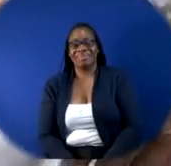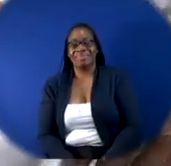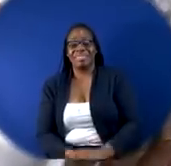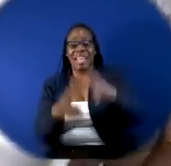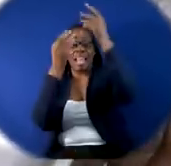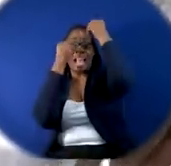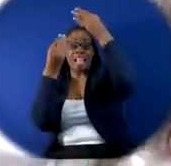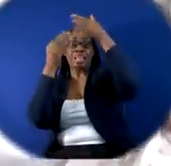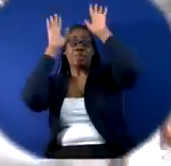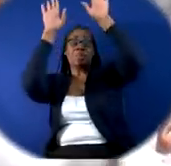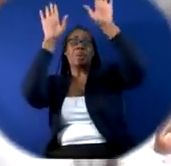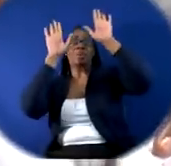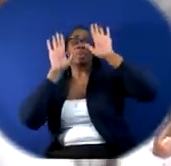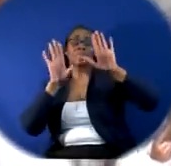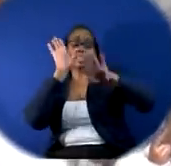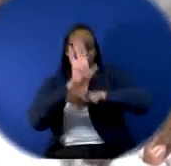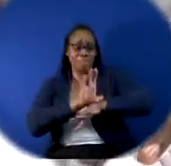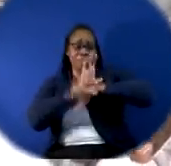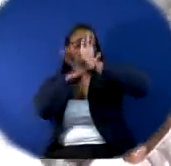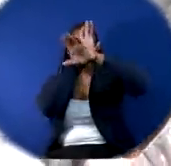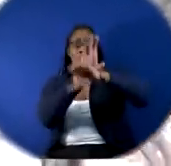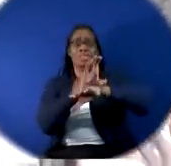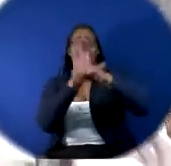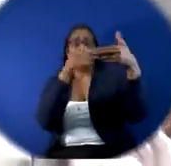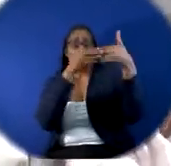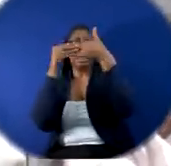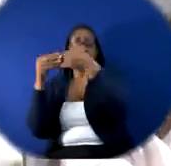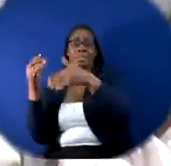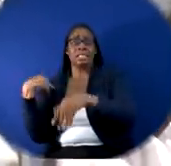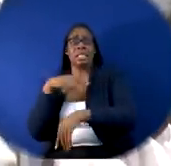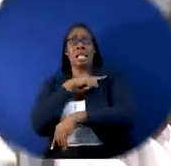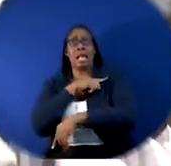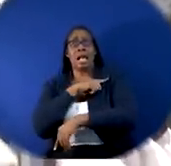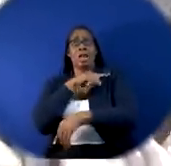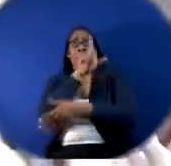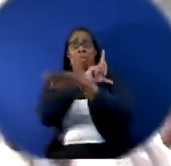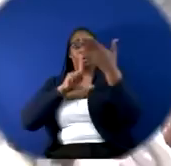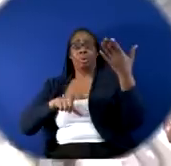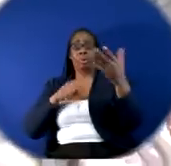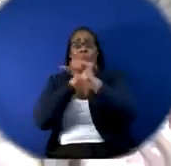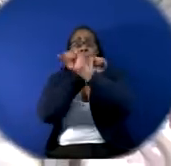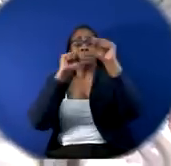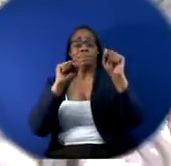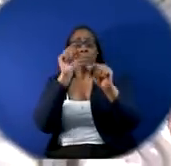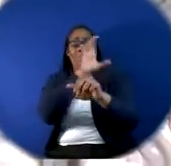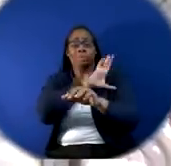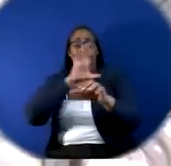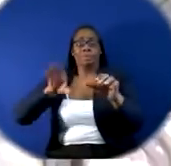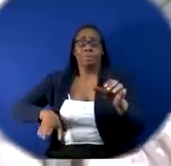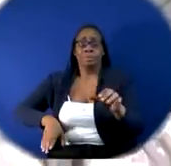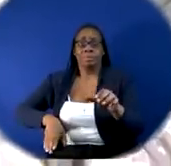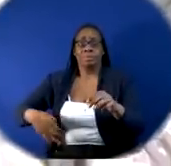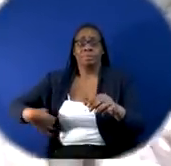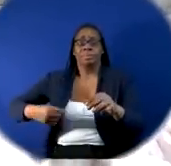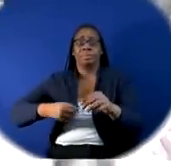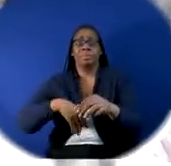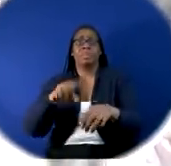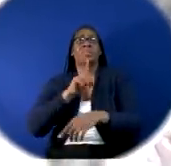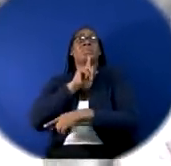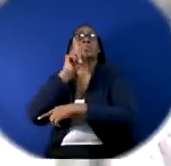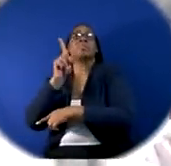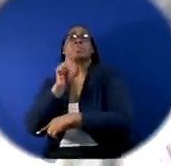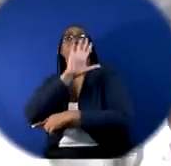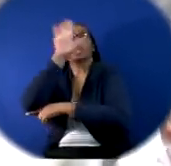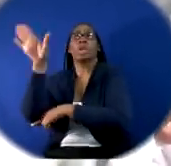To the great head of the church, even our Lord and Savior Jesus Christ, and based upon the profession of